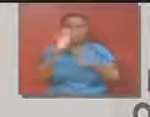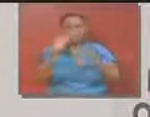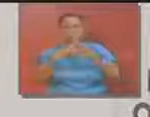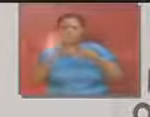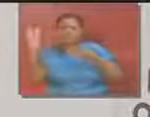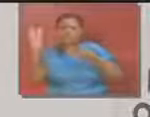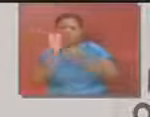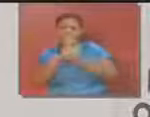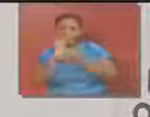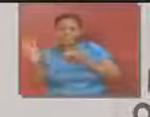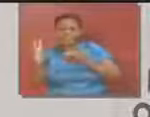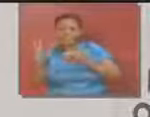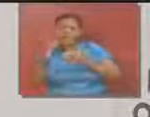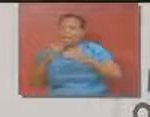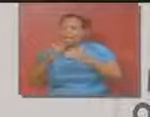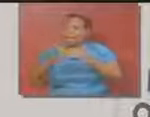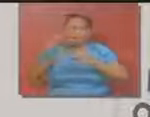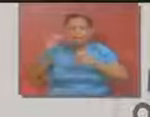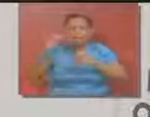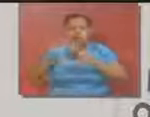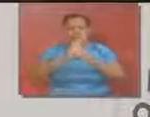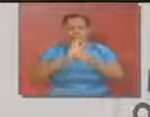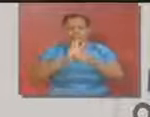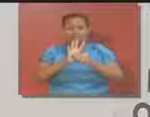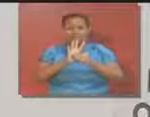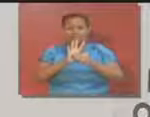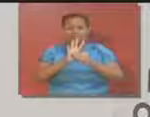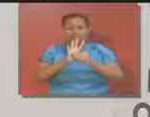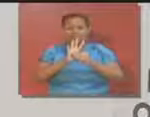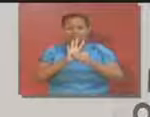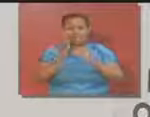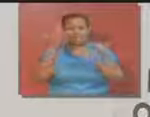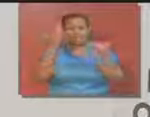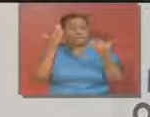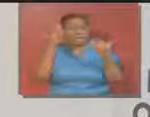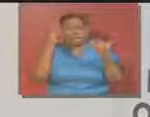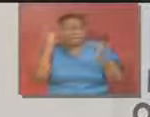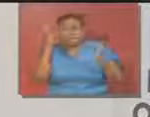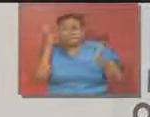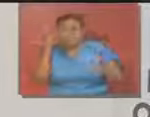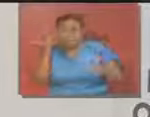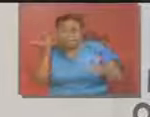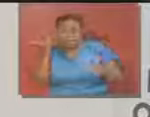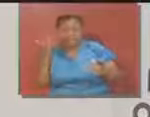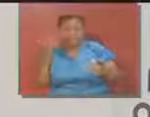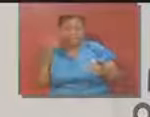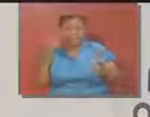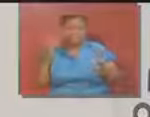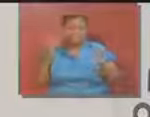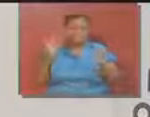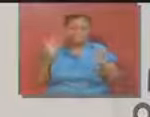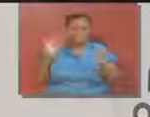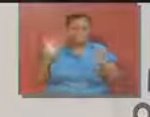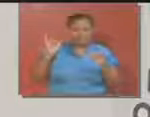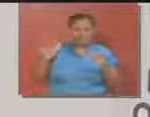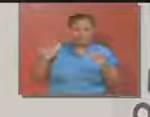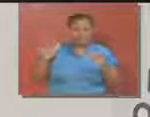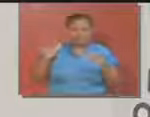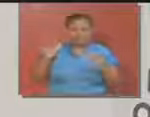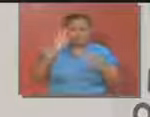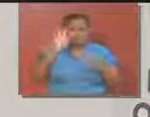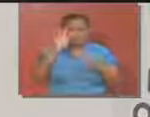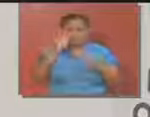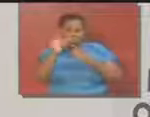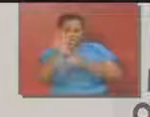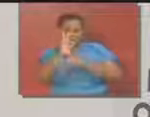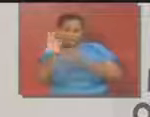reaction. So therefore, in terms of doing the testing, if it's 4 to 6 weeks after, I may no longer be infected at that point